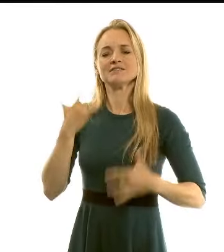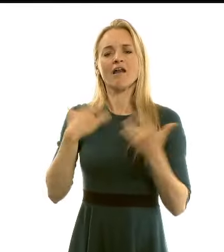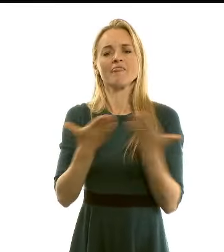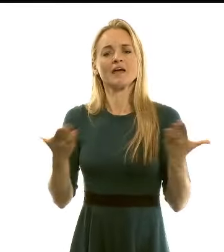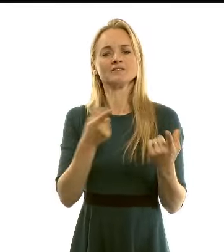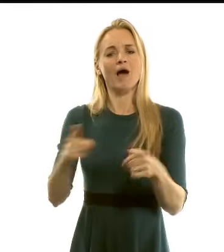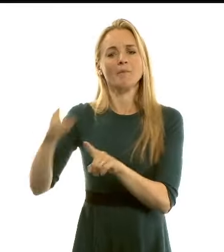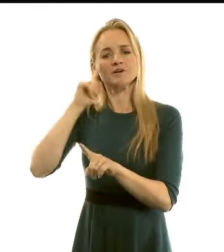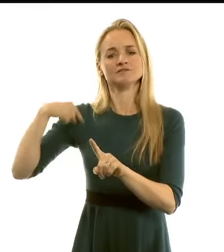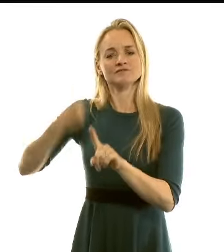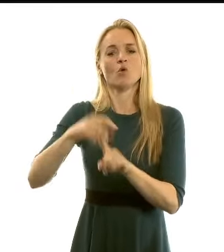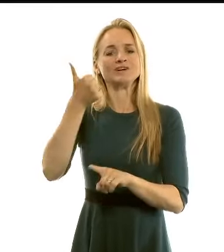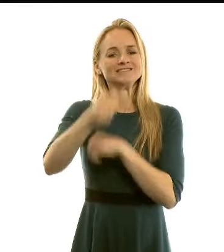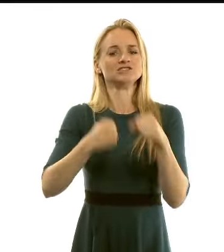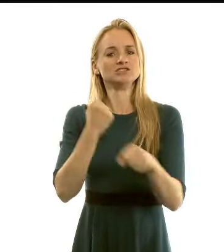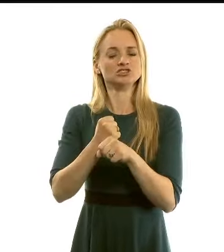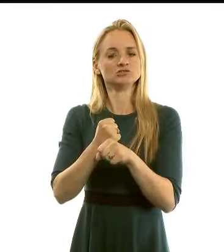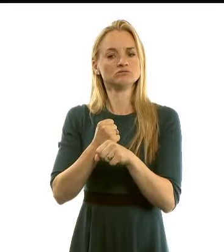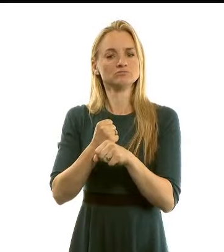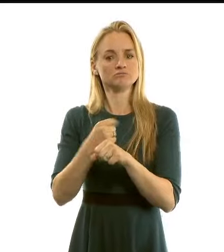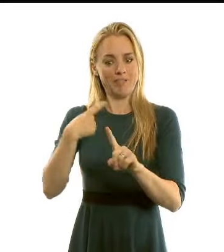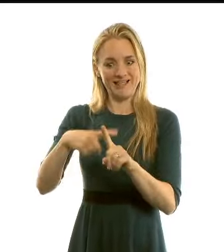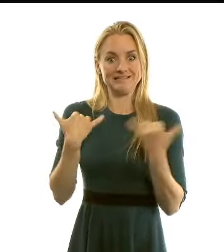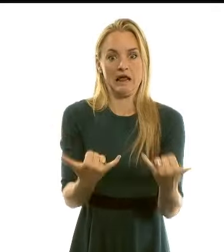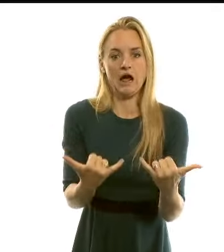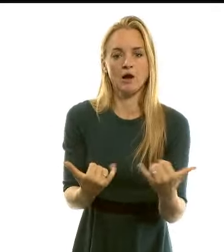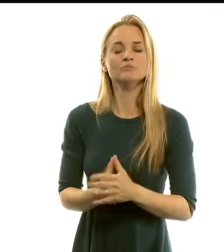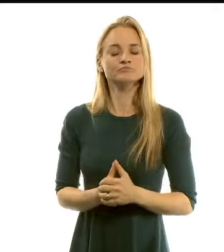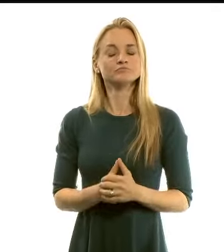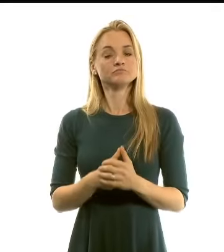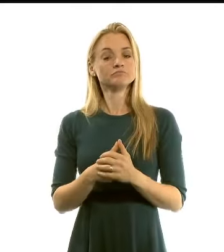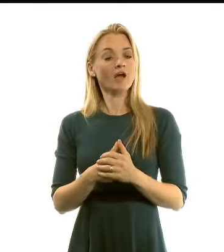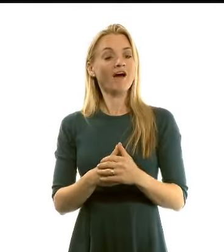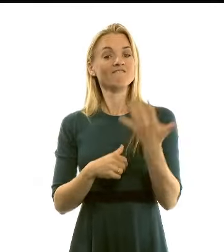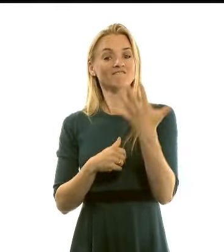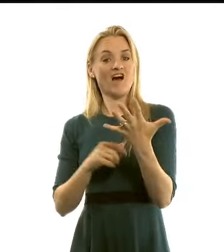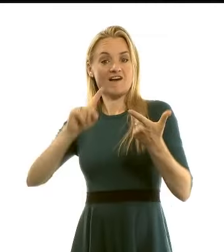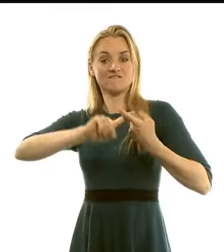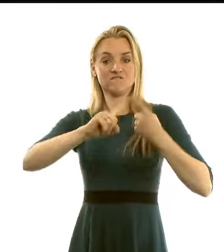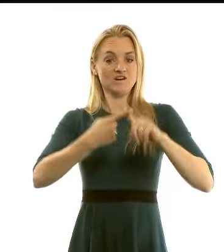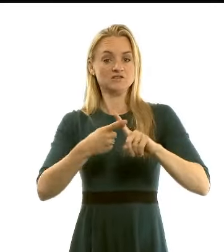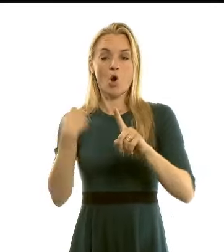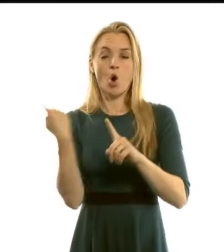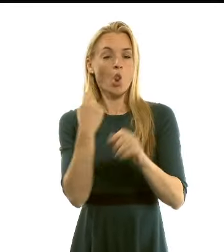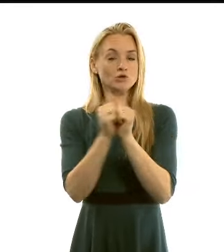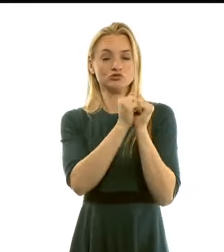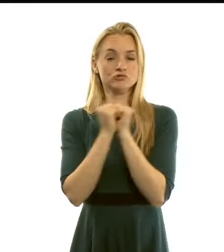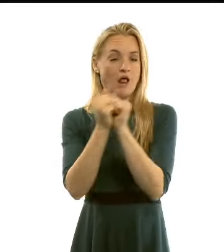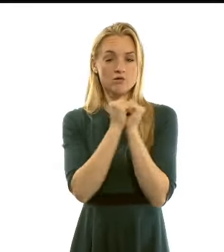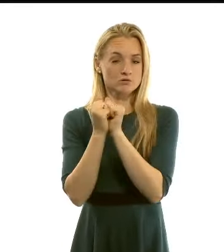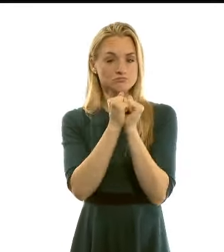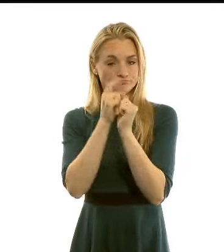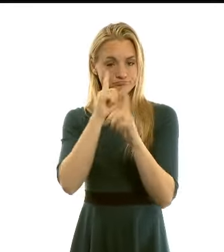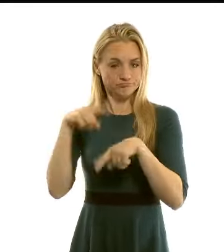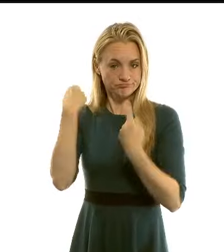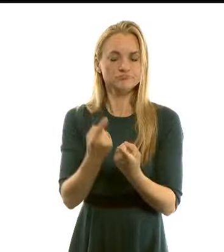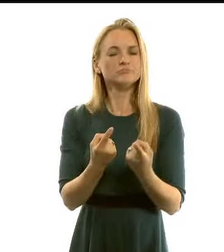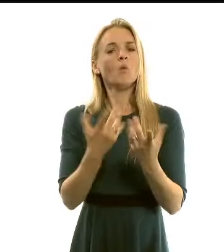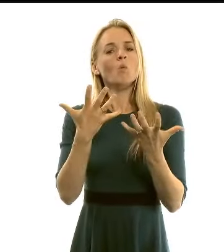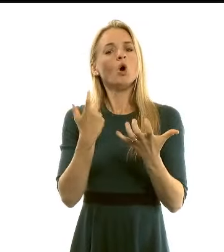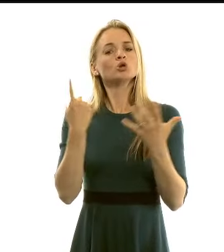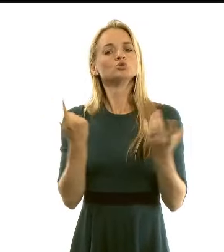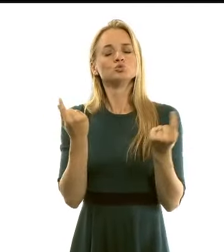So our 5 friends, they've always been together, right? And for the 10-year anniversary, we wanted to do something special. We wanted to celebrate them individually.